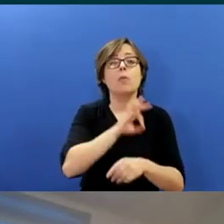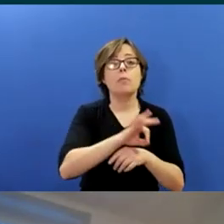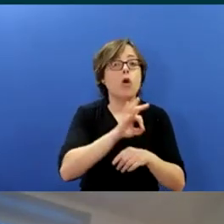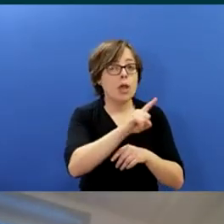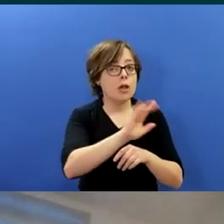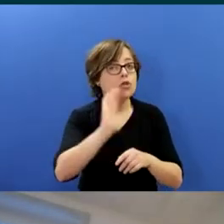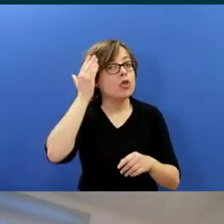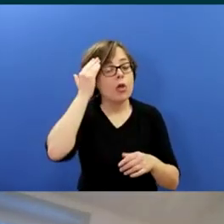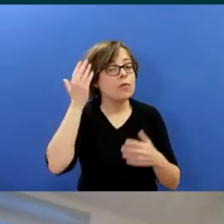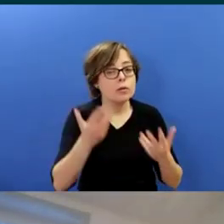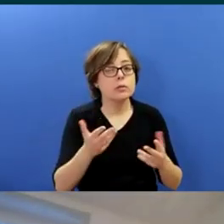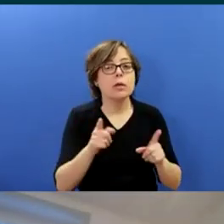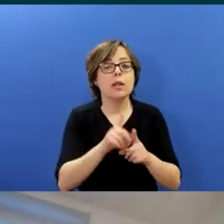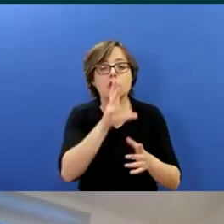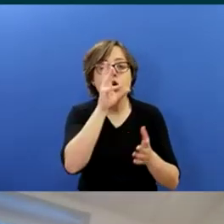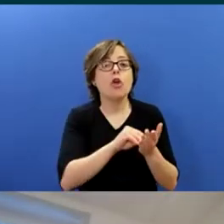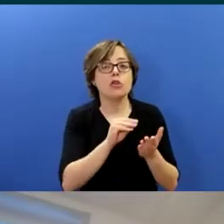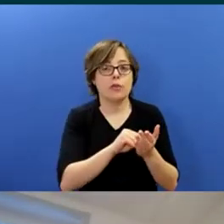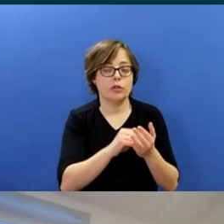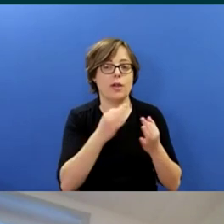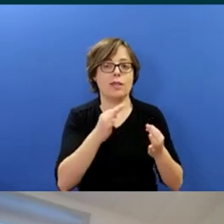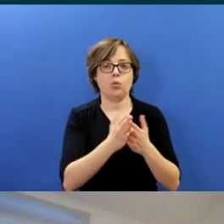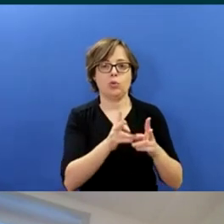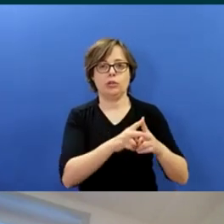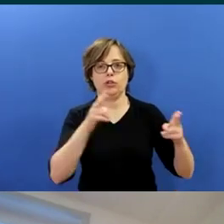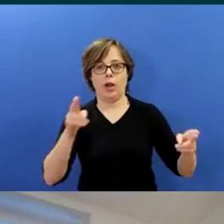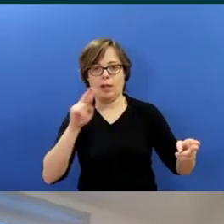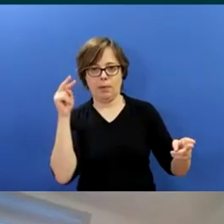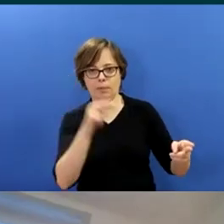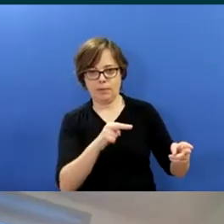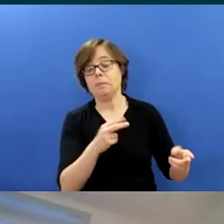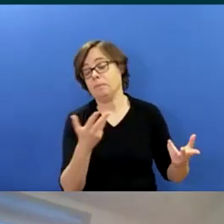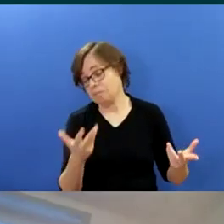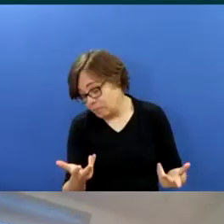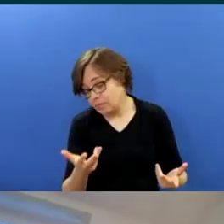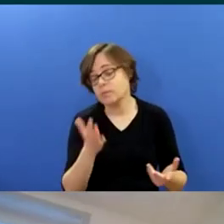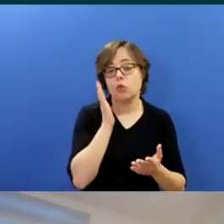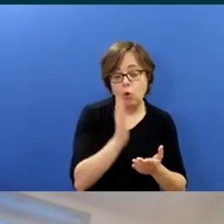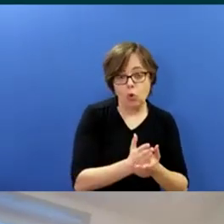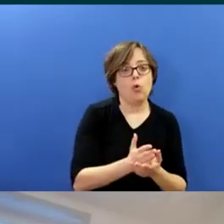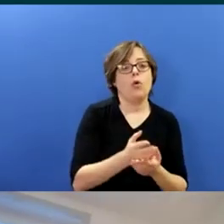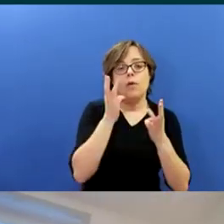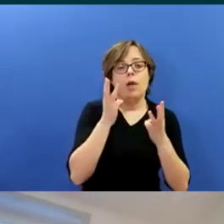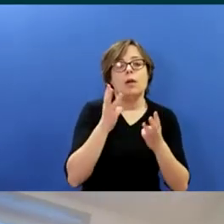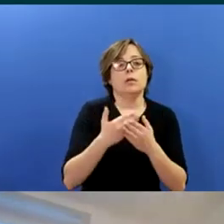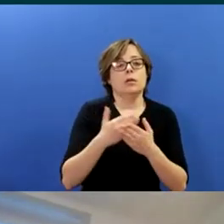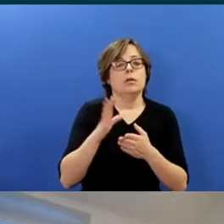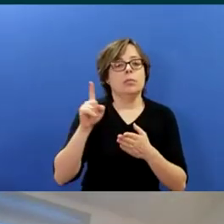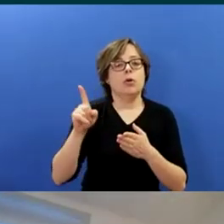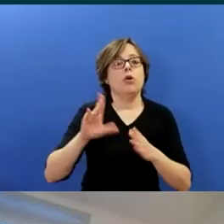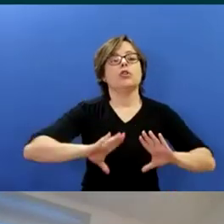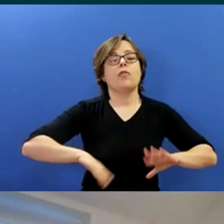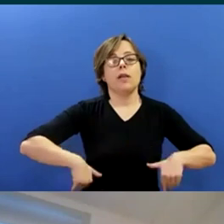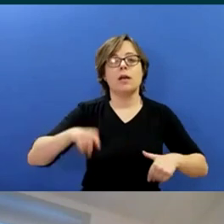it was very important, the support of the Swiss Federal Office for Energy, the Wyss Academy, the Canton of Bern, and of